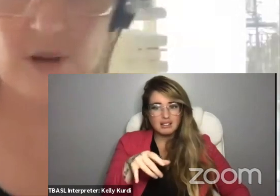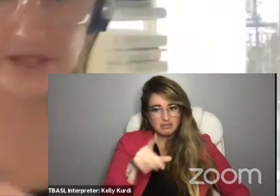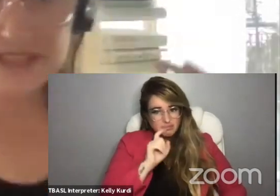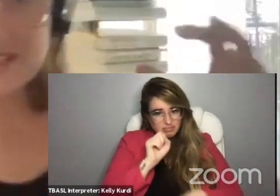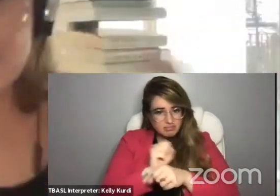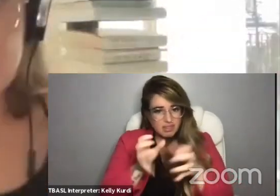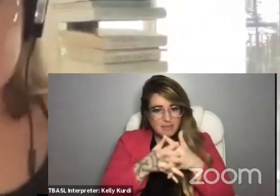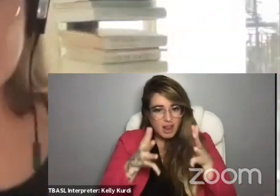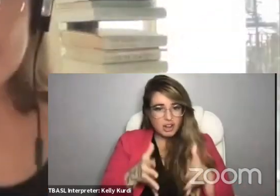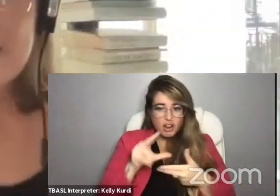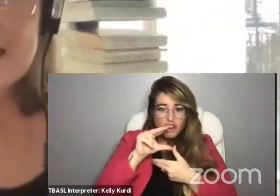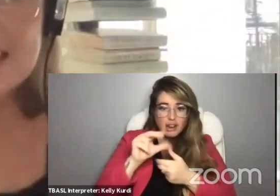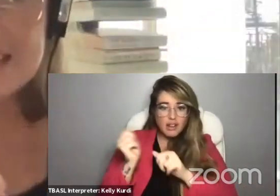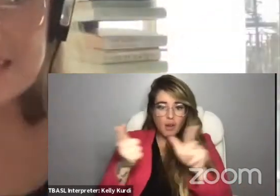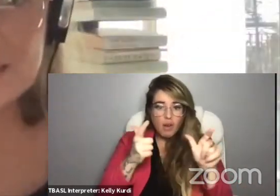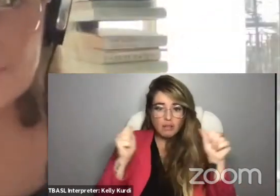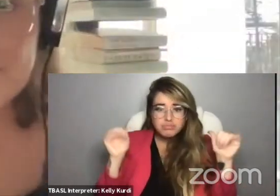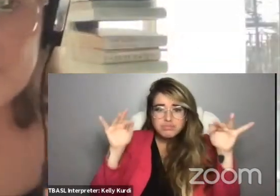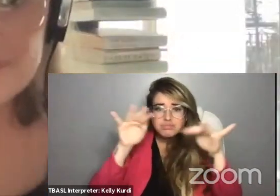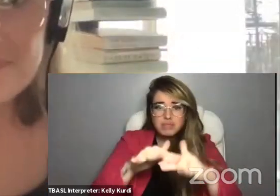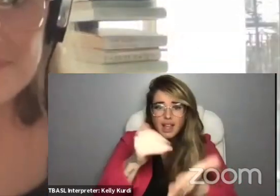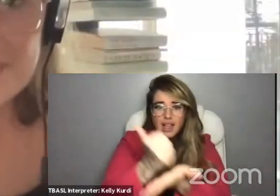in to help. Like